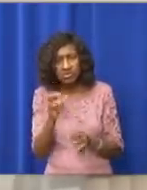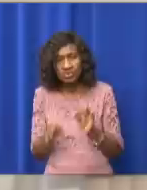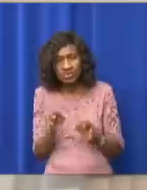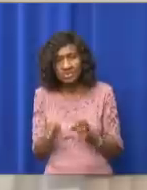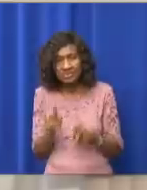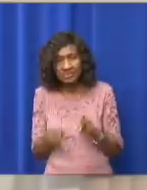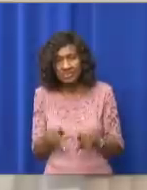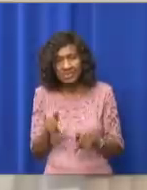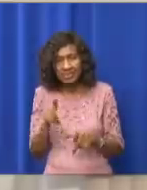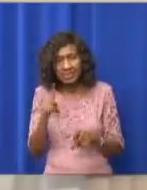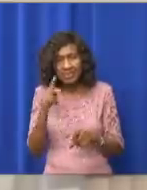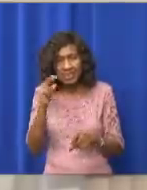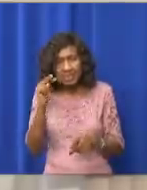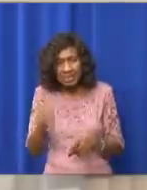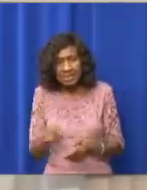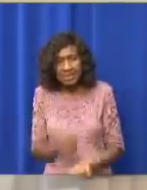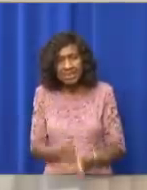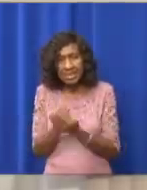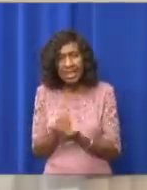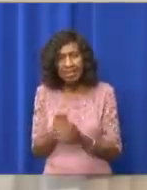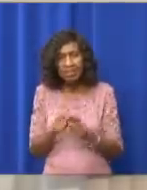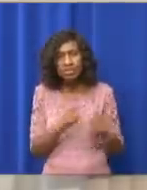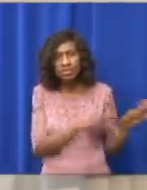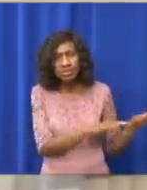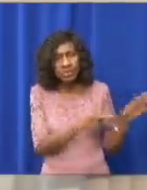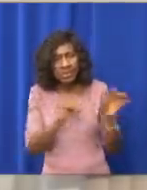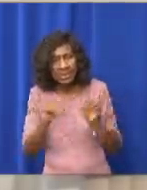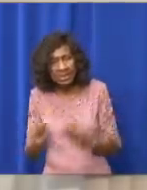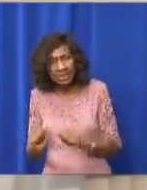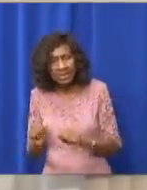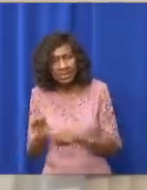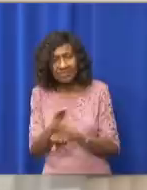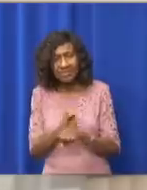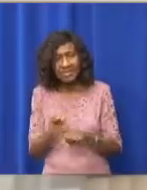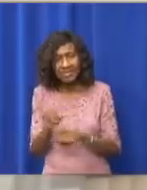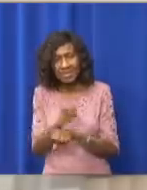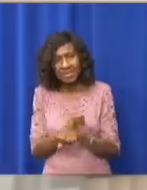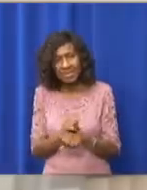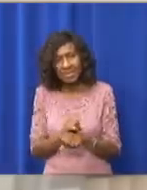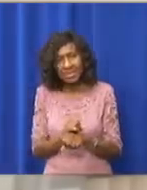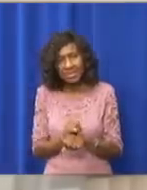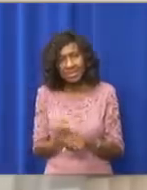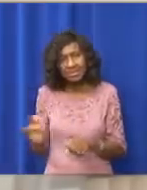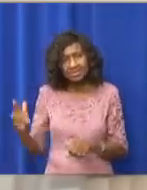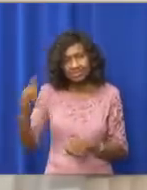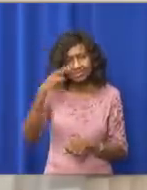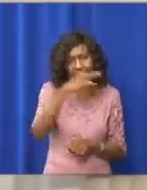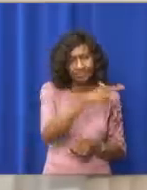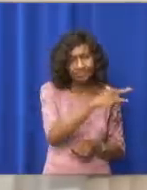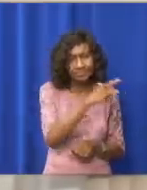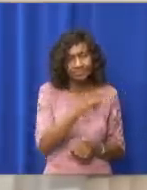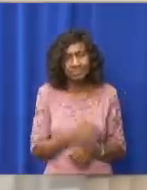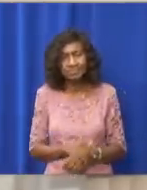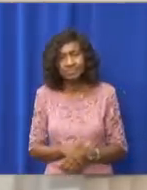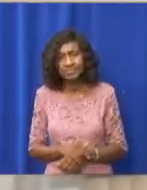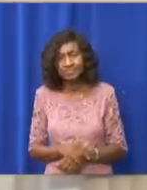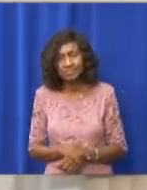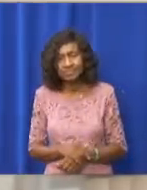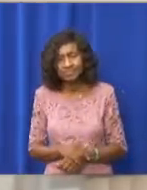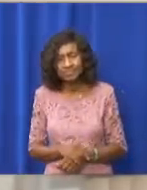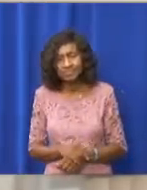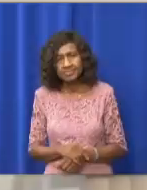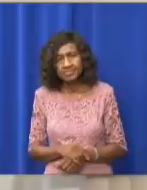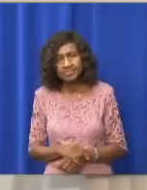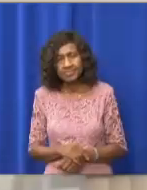still the case, or is government contemplating releasing the repatriation fee or work permit